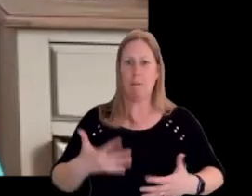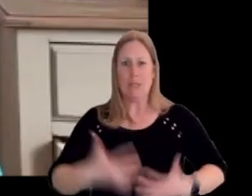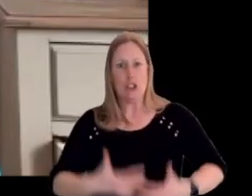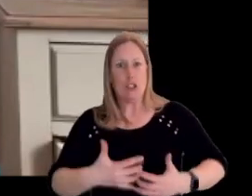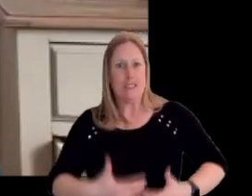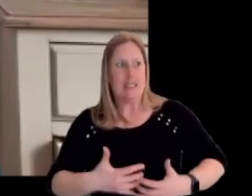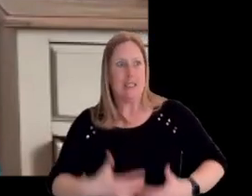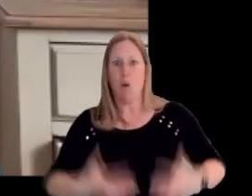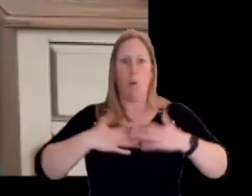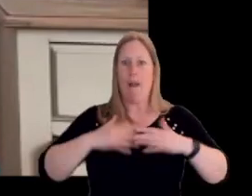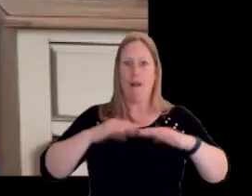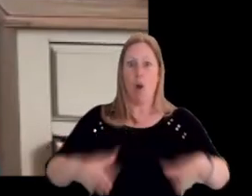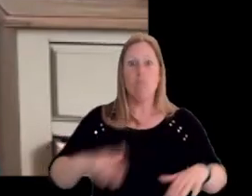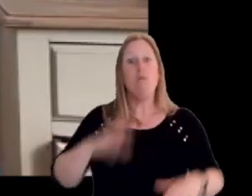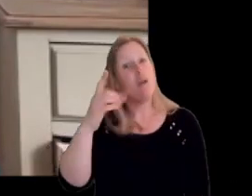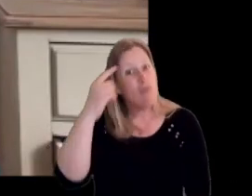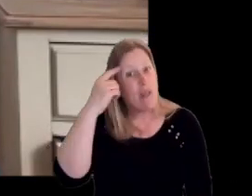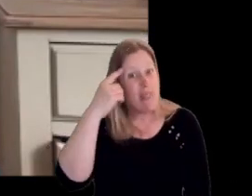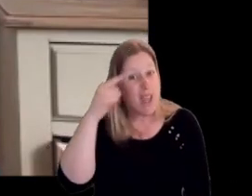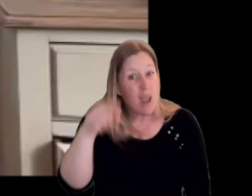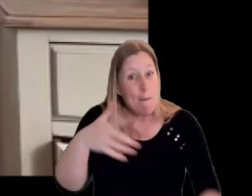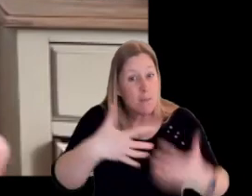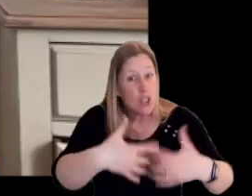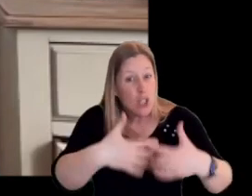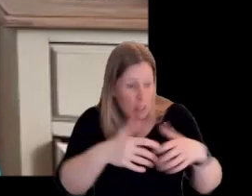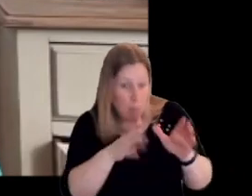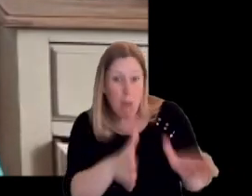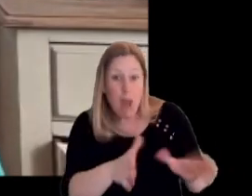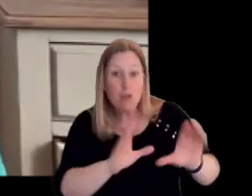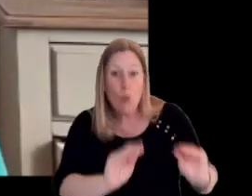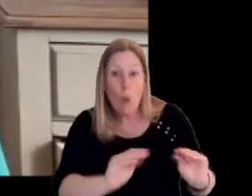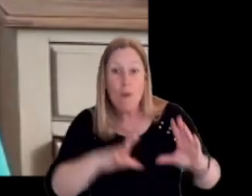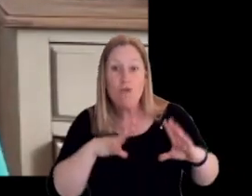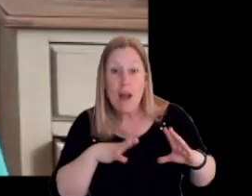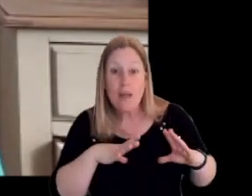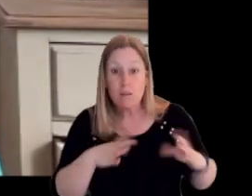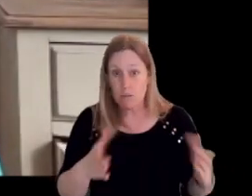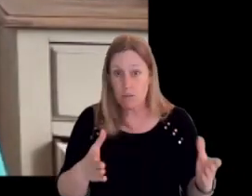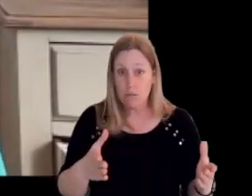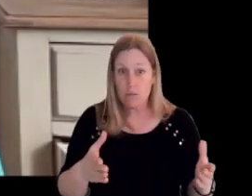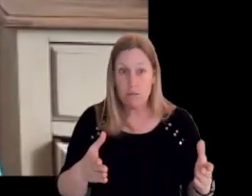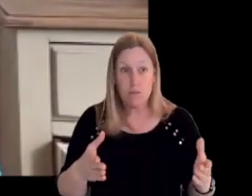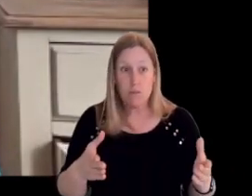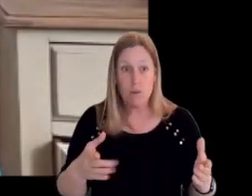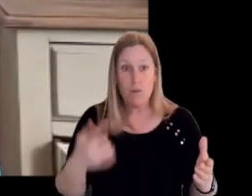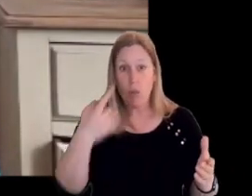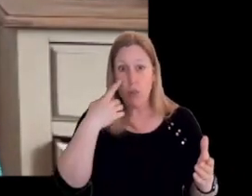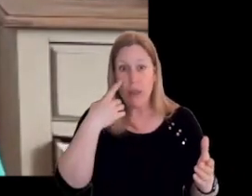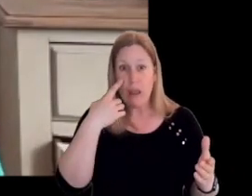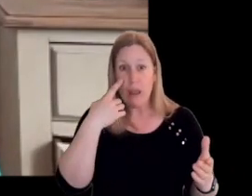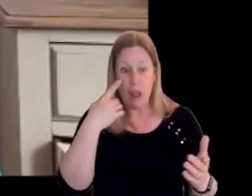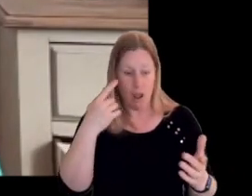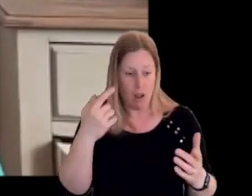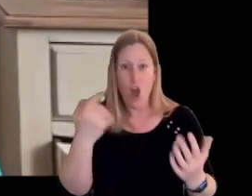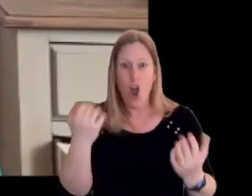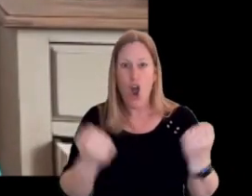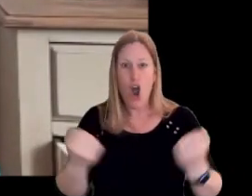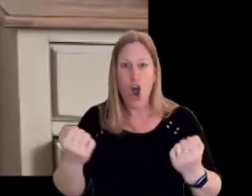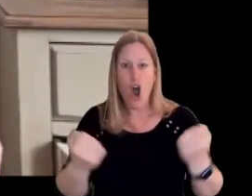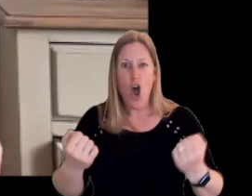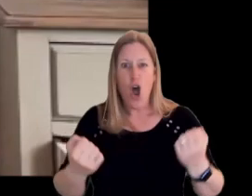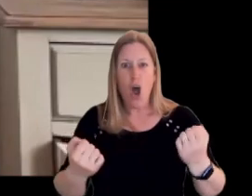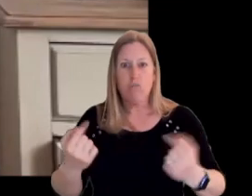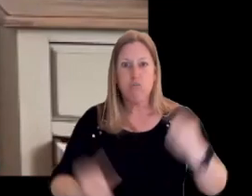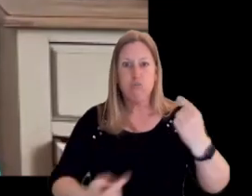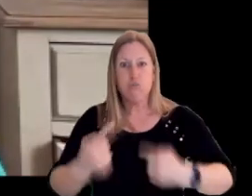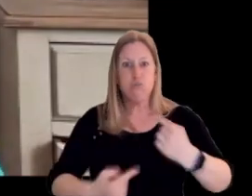And even machines need rest, right? I mean, I love the analogy of the Formula One car. If you keep it running for